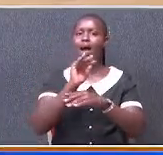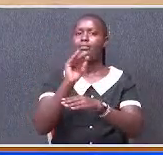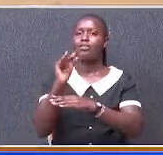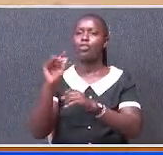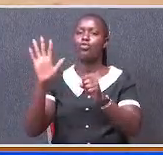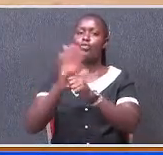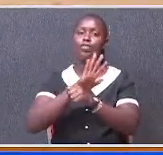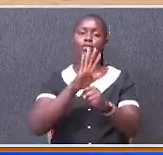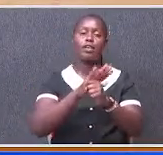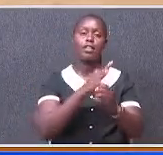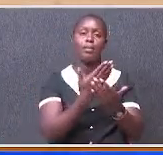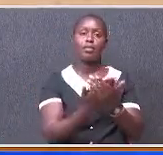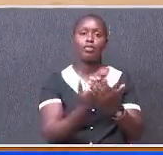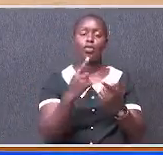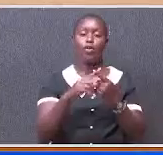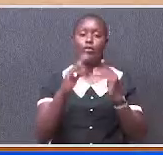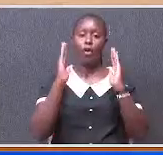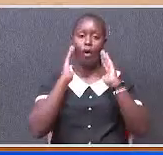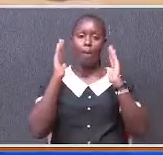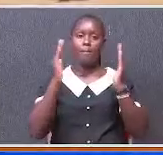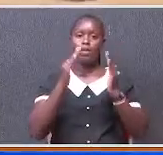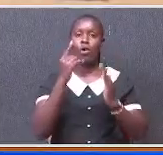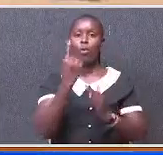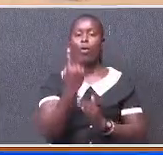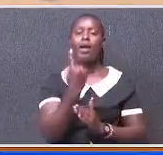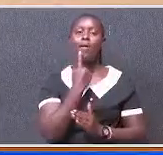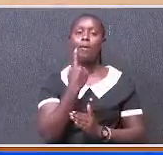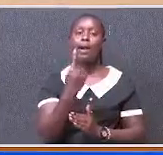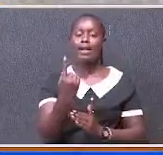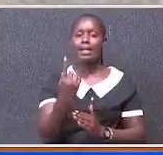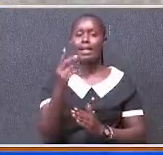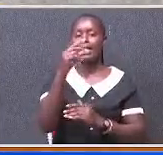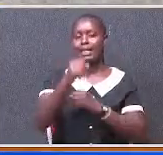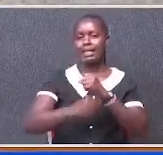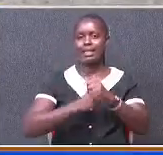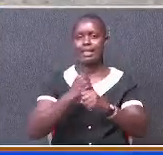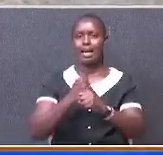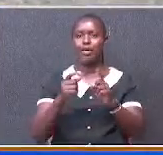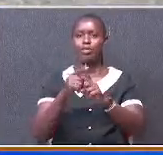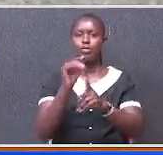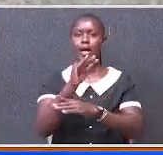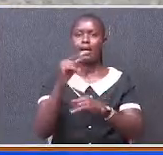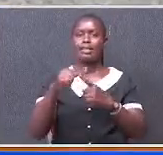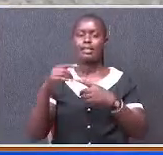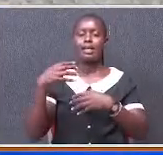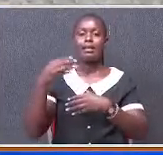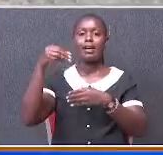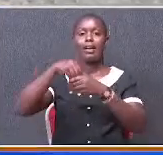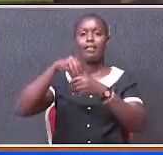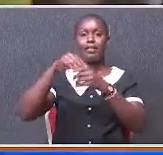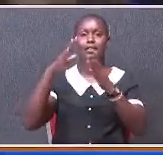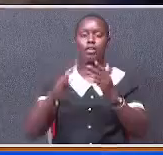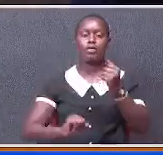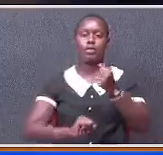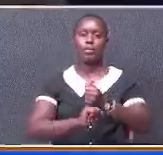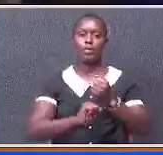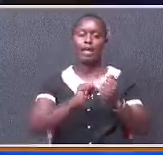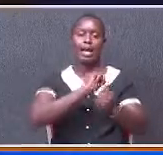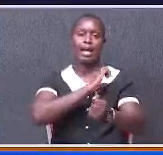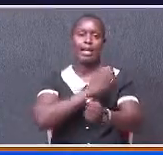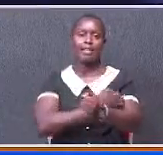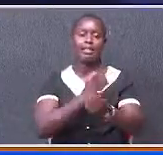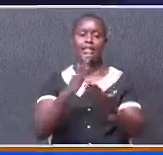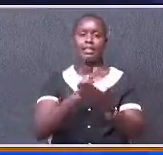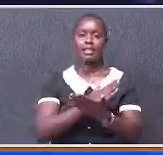fulfill their pledges of committing $100 annually, while at the same time calling on investors to tap into the green energy sector in